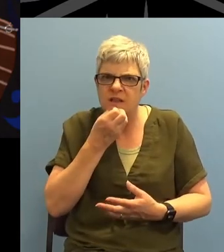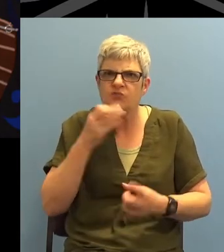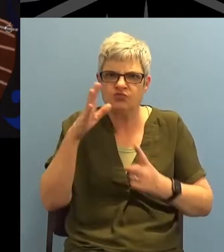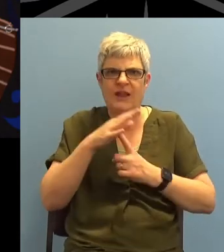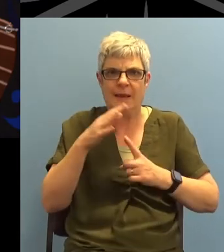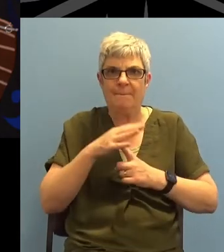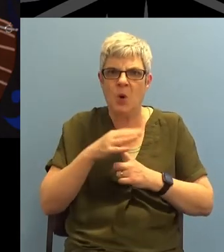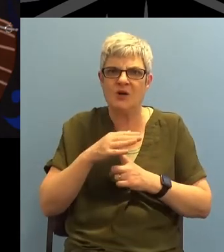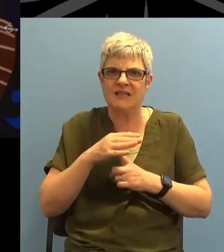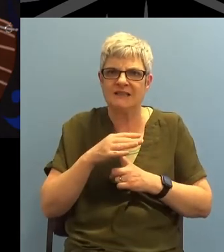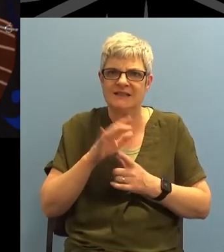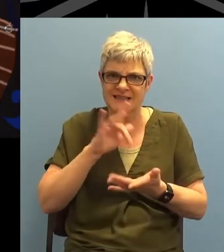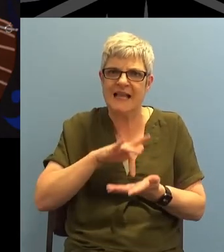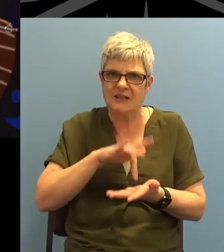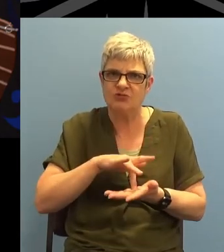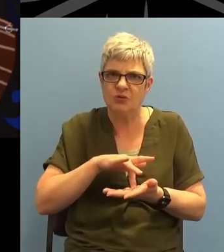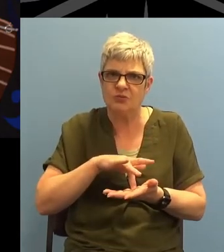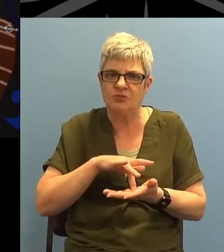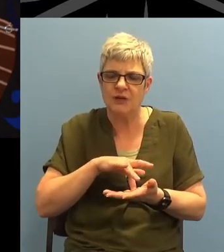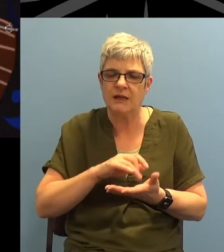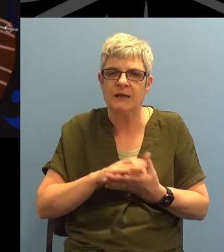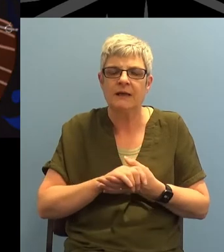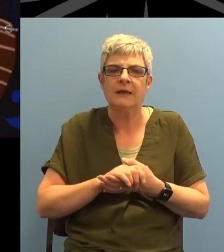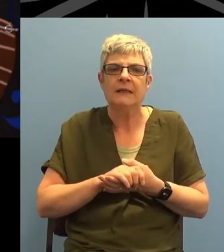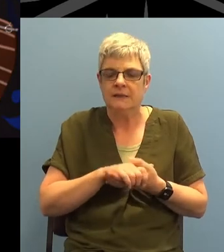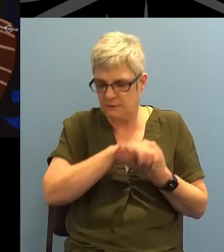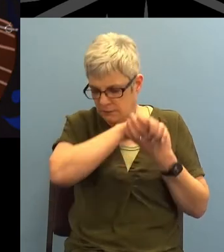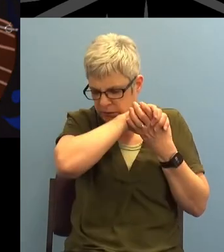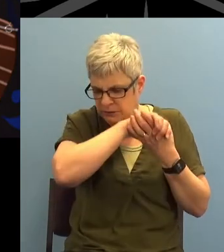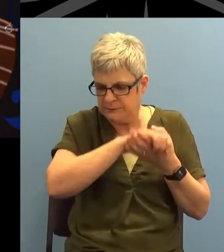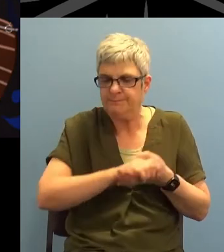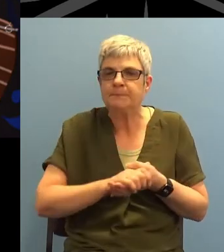important and central role in the expression of their faith.